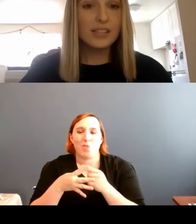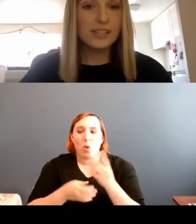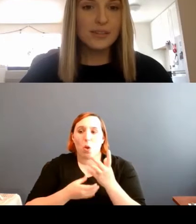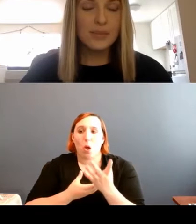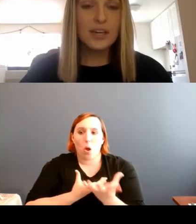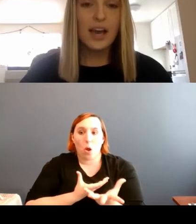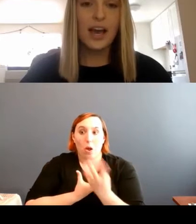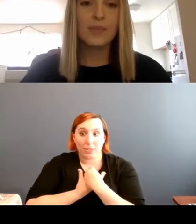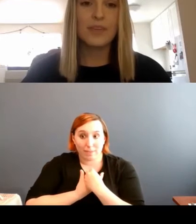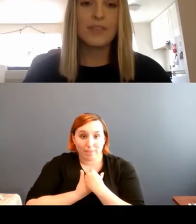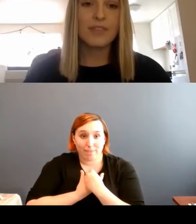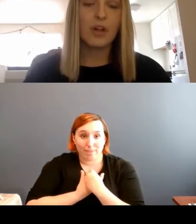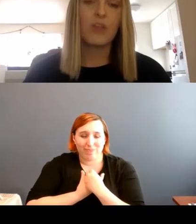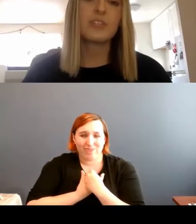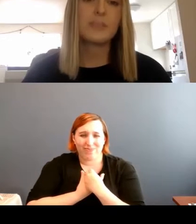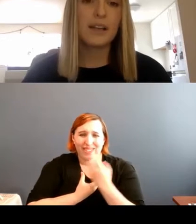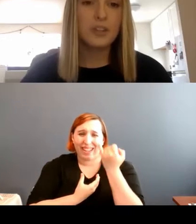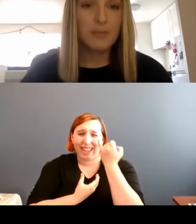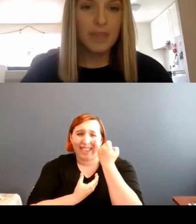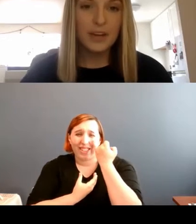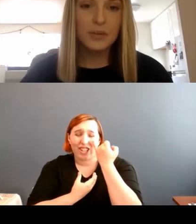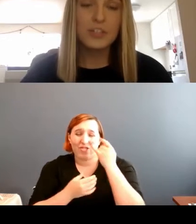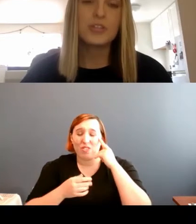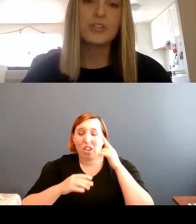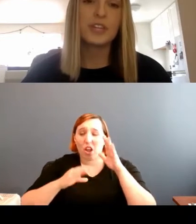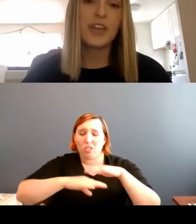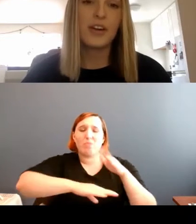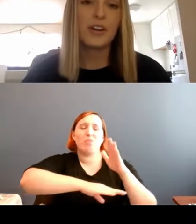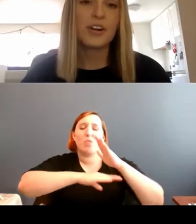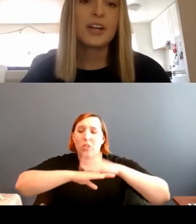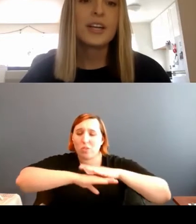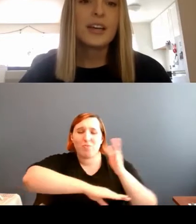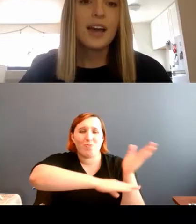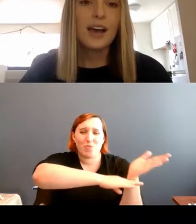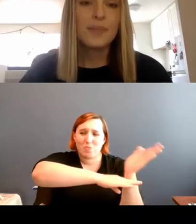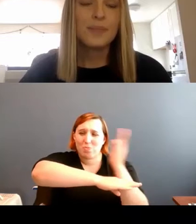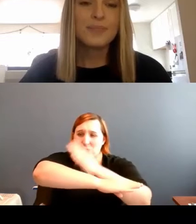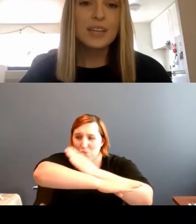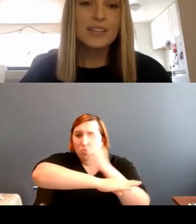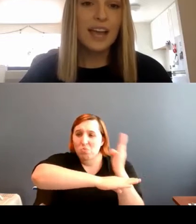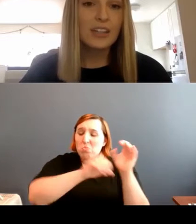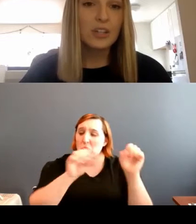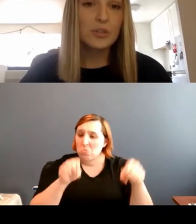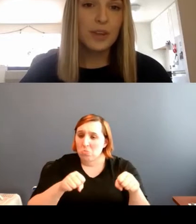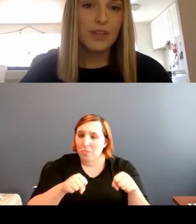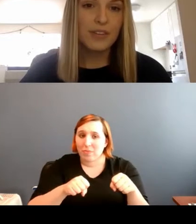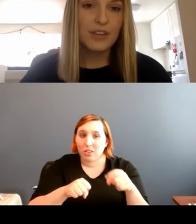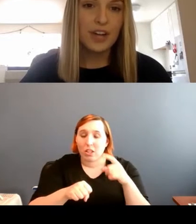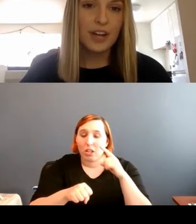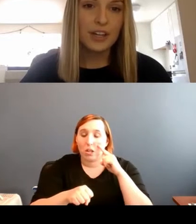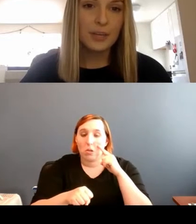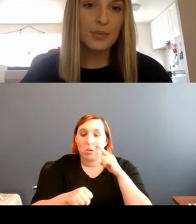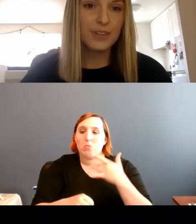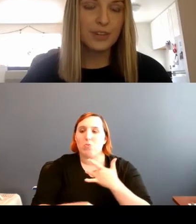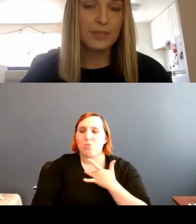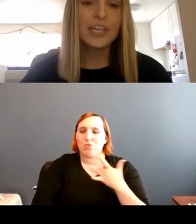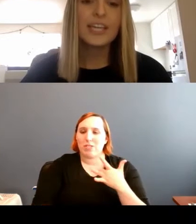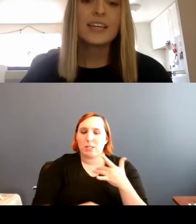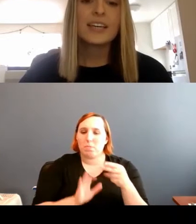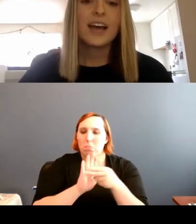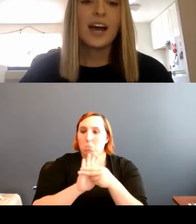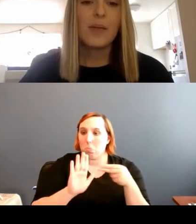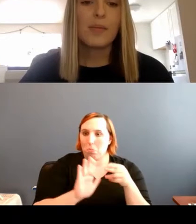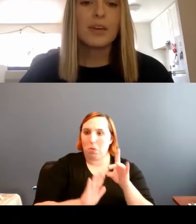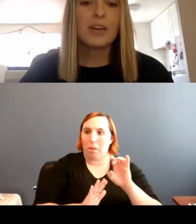is autism, if they fall on the spectrum there, which usually they are diagnosed whenever they're younger,